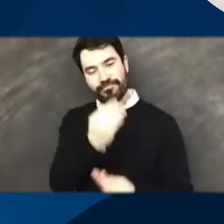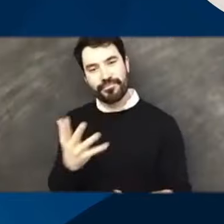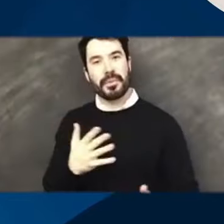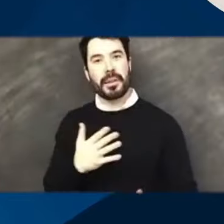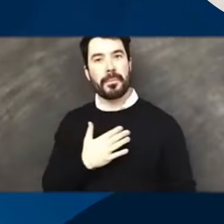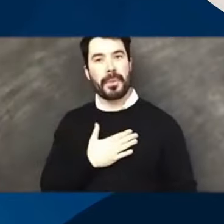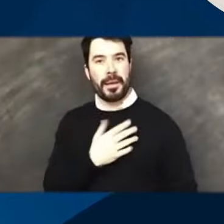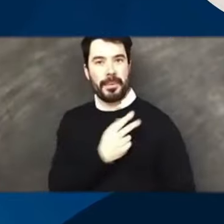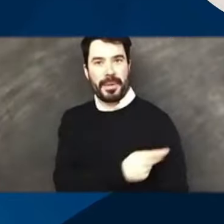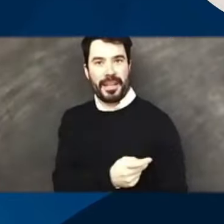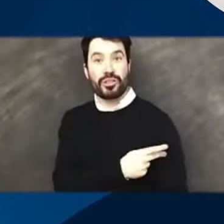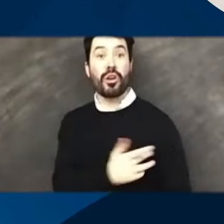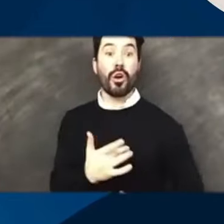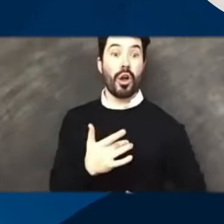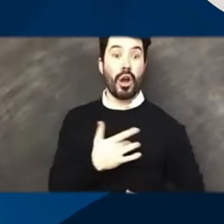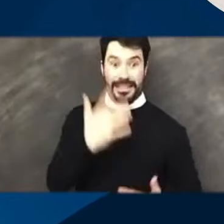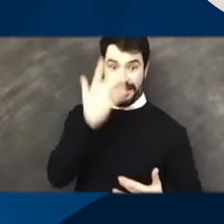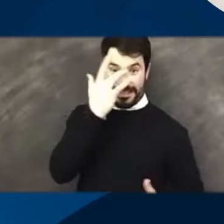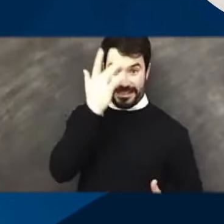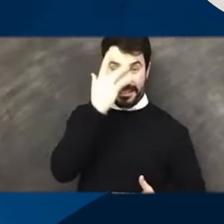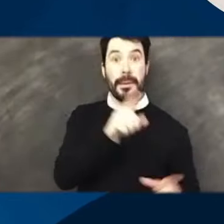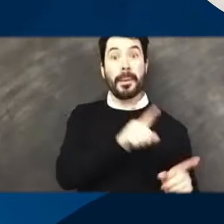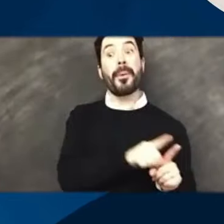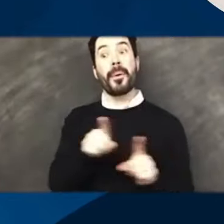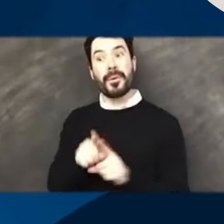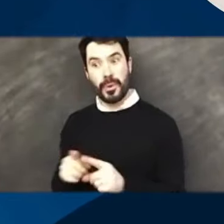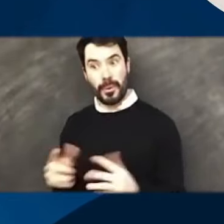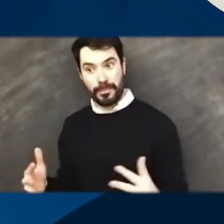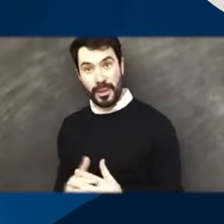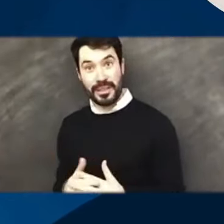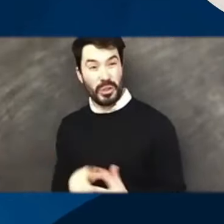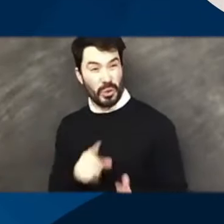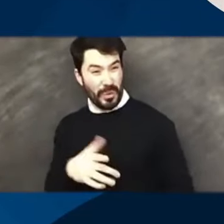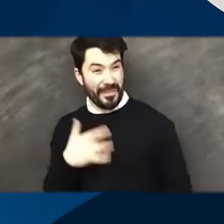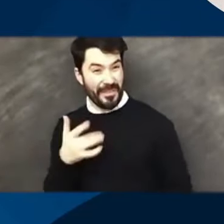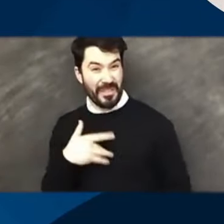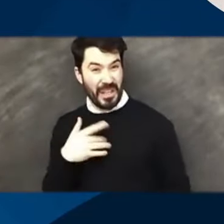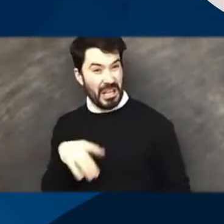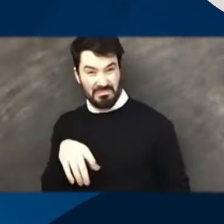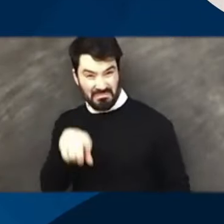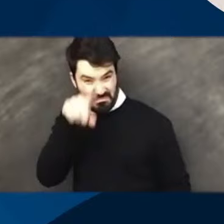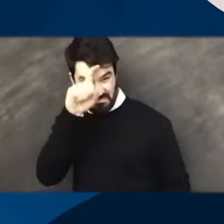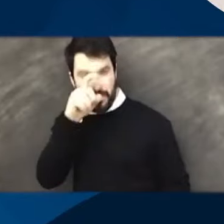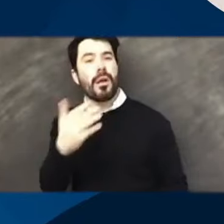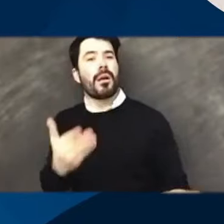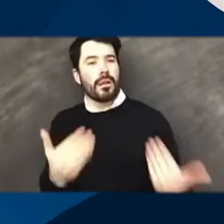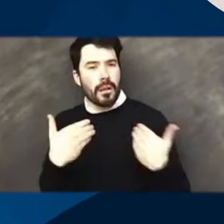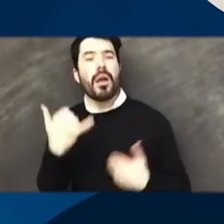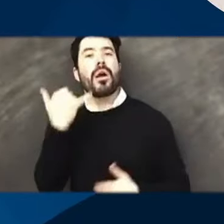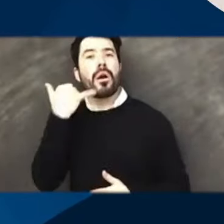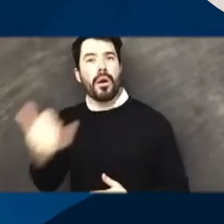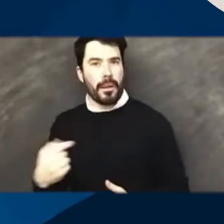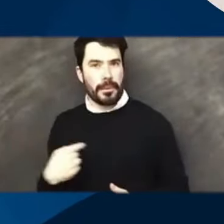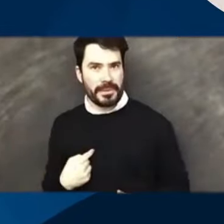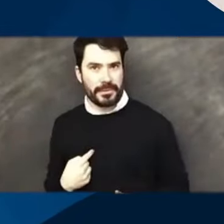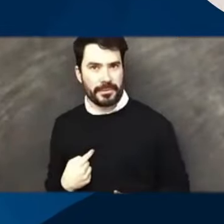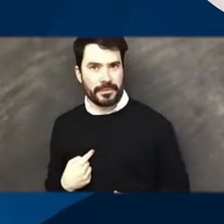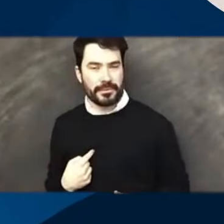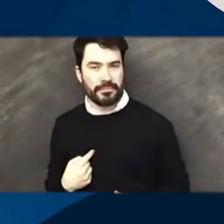diseases is that, if you're feeling, just call me, call, because having the